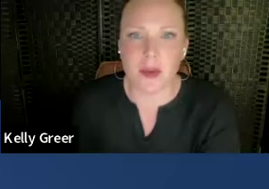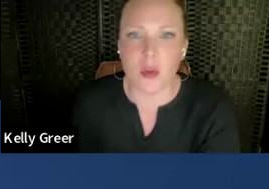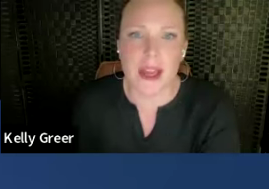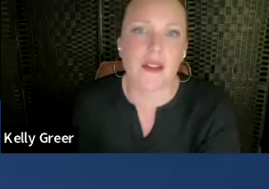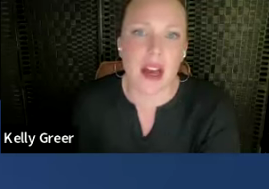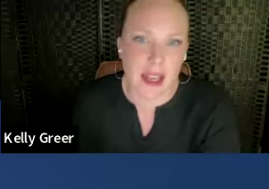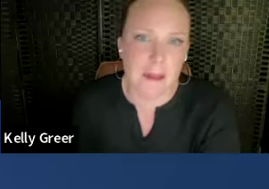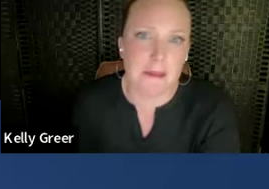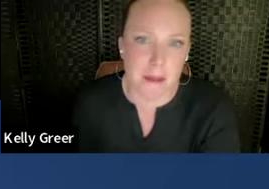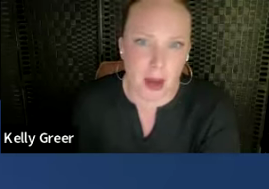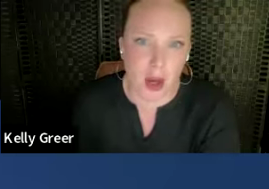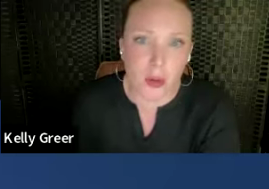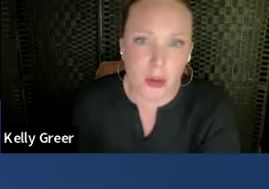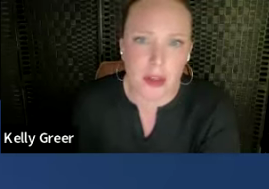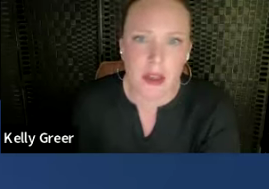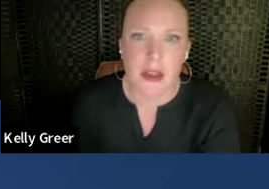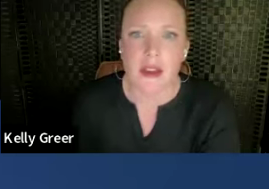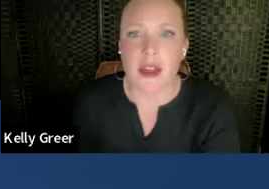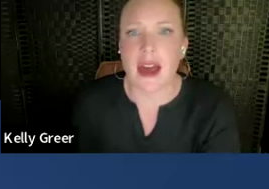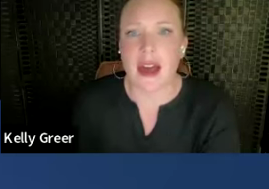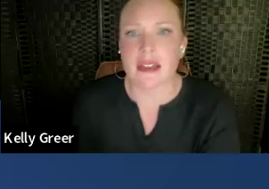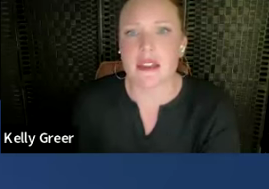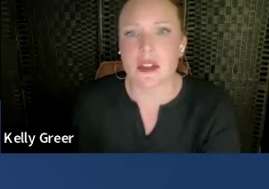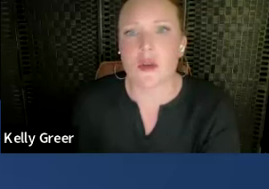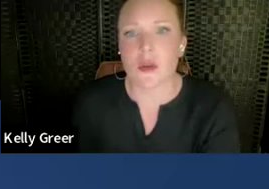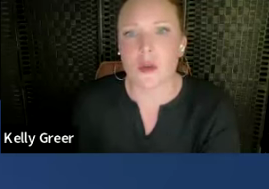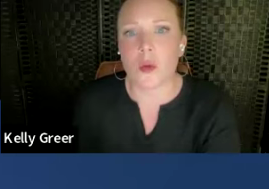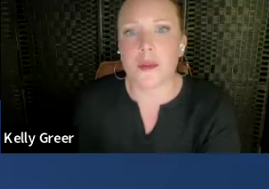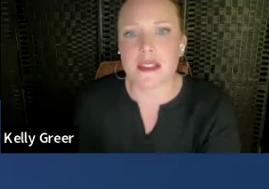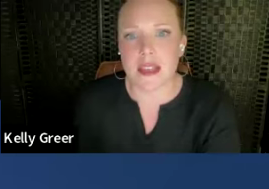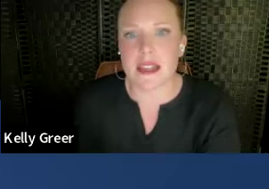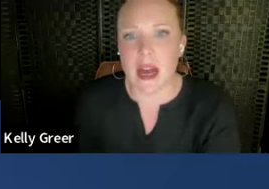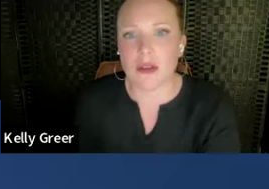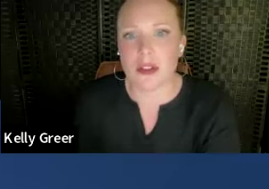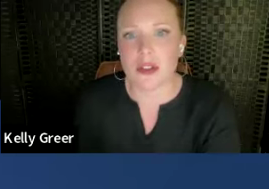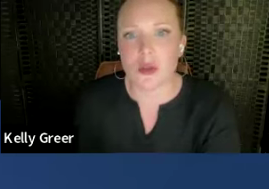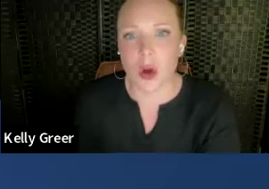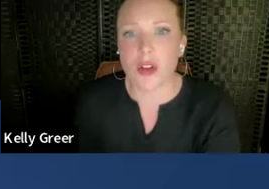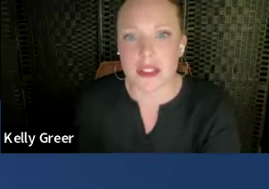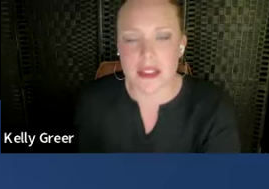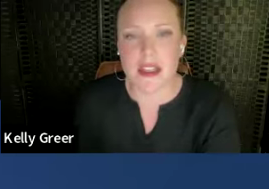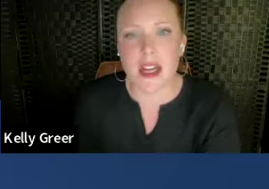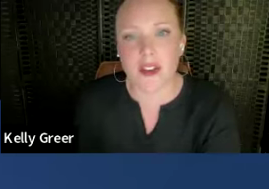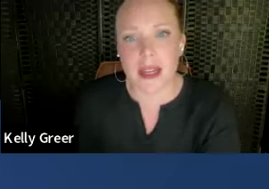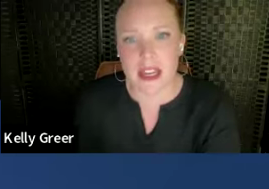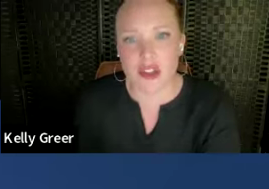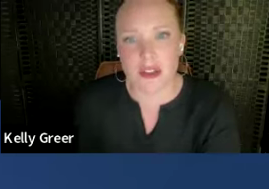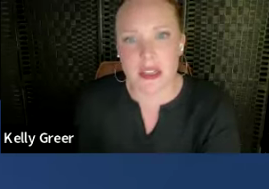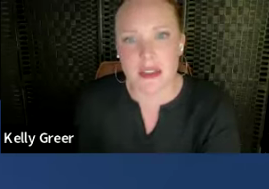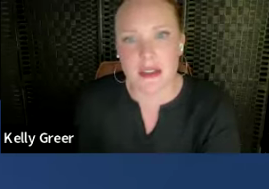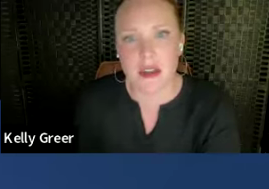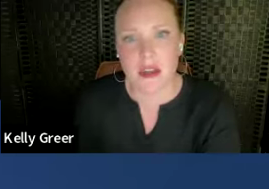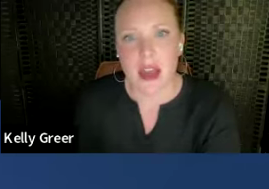for example, we have kind of like a memo that will be sent out to all DC